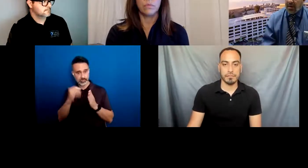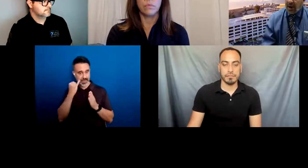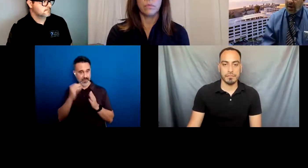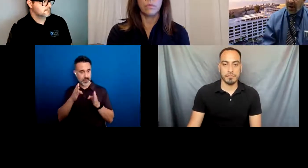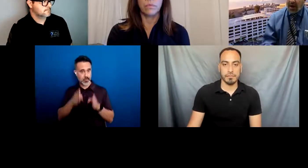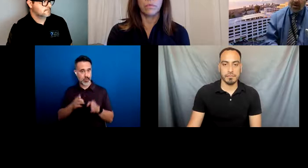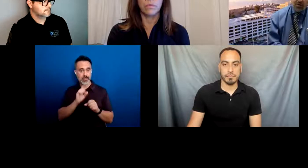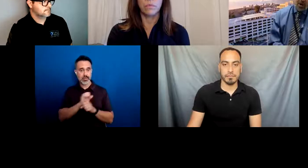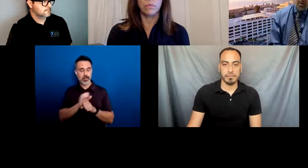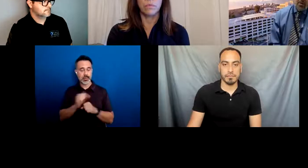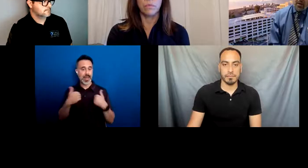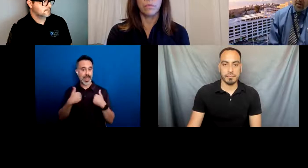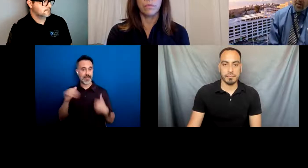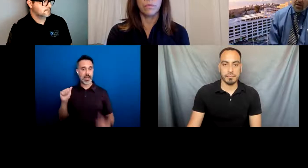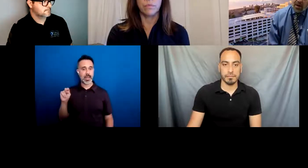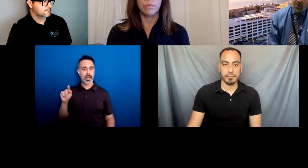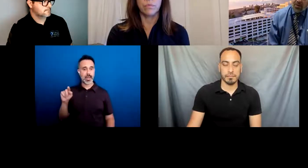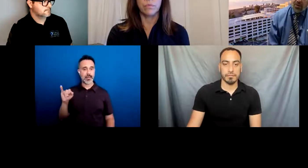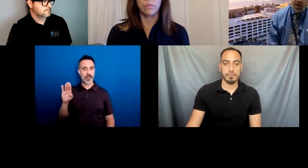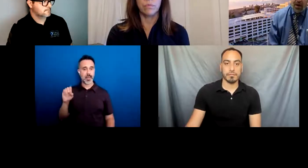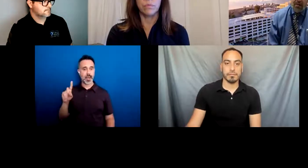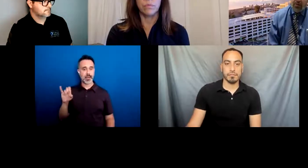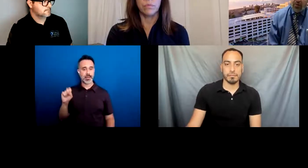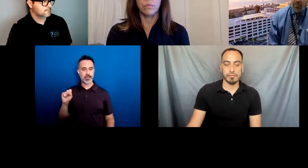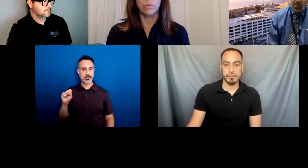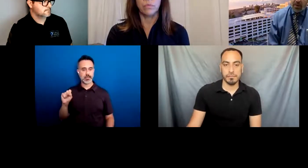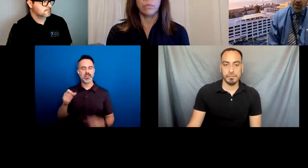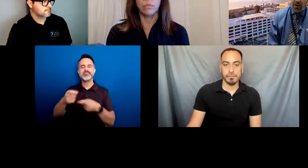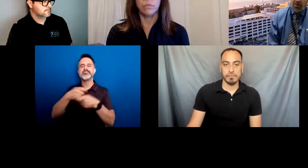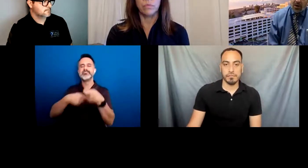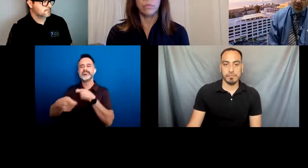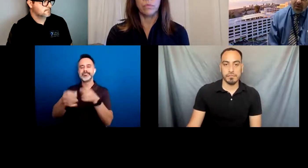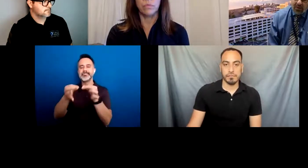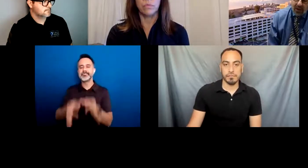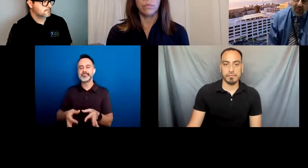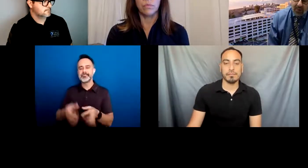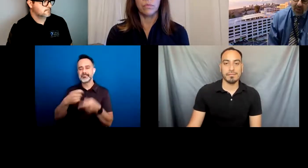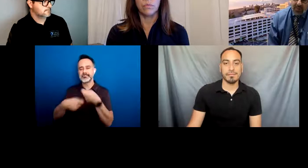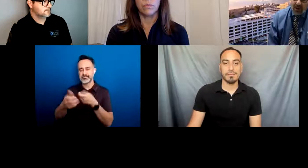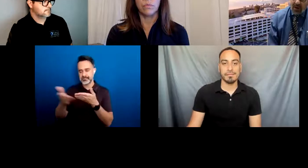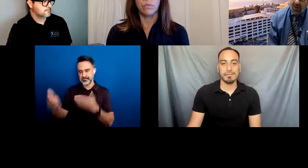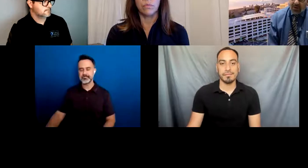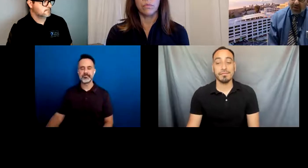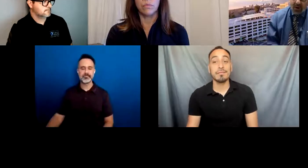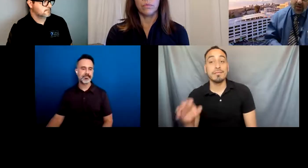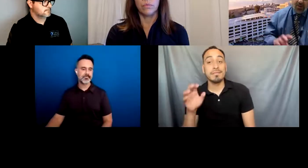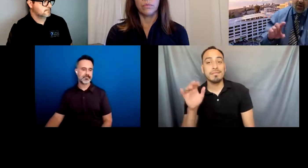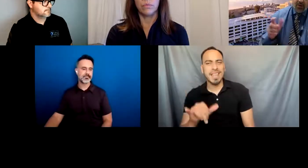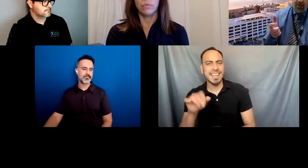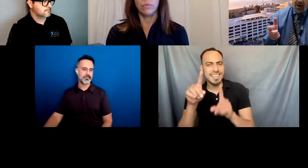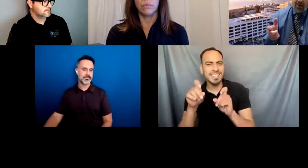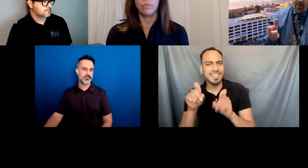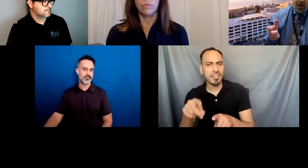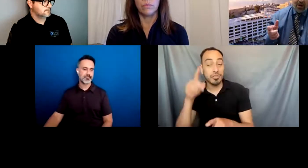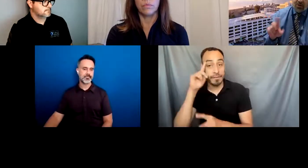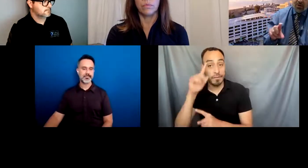had antibodies. And the tests that we have that are generally available will tell you whether you